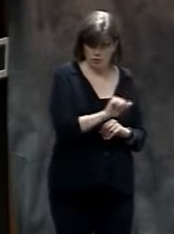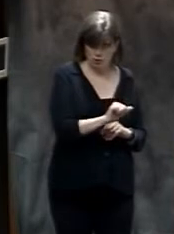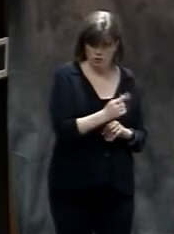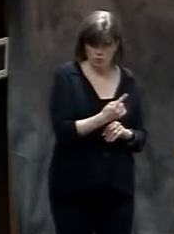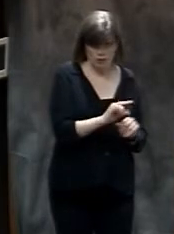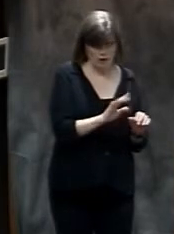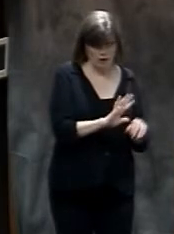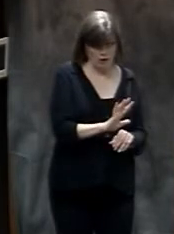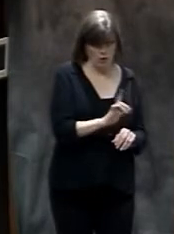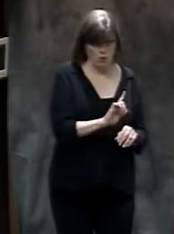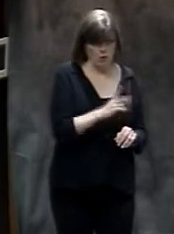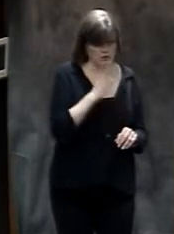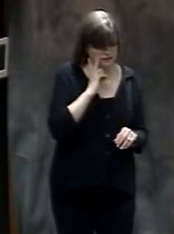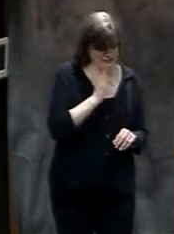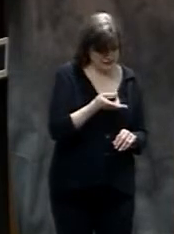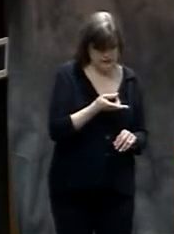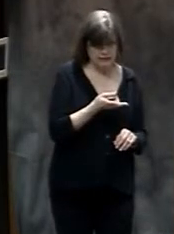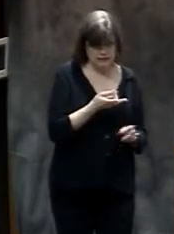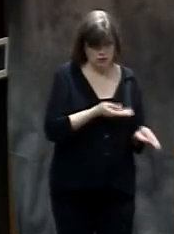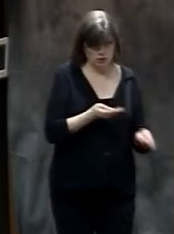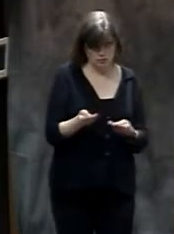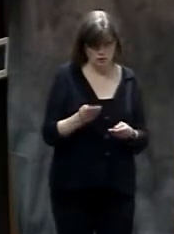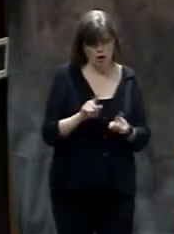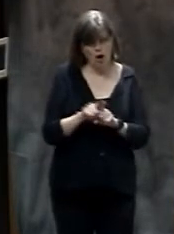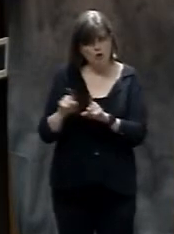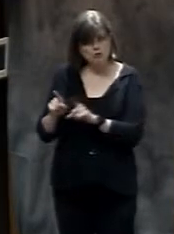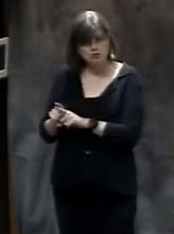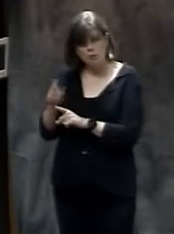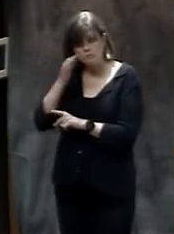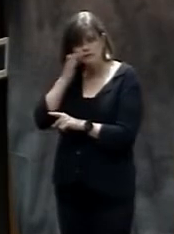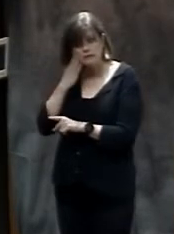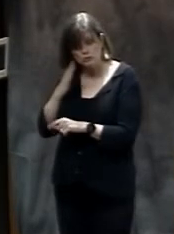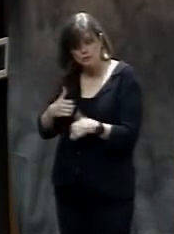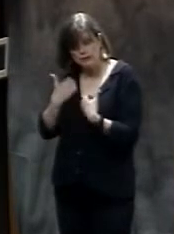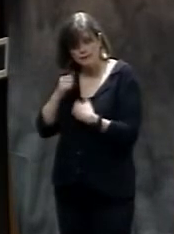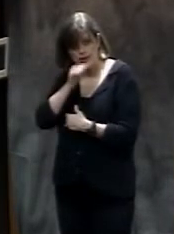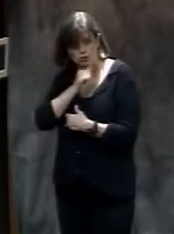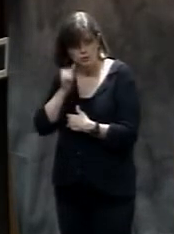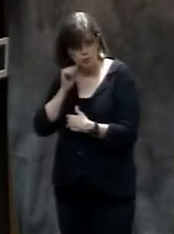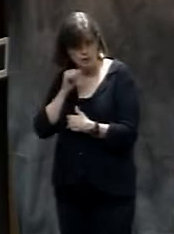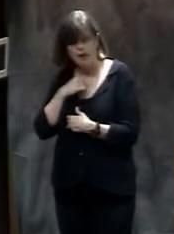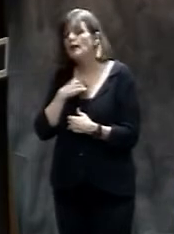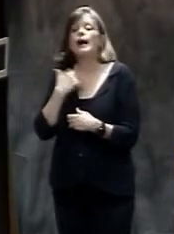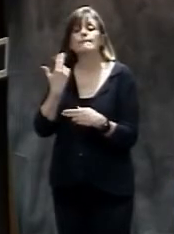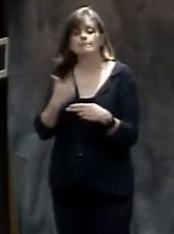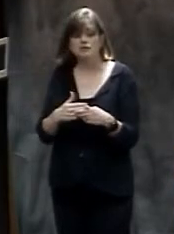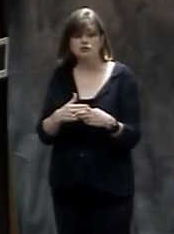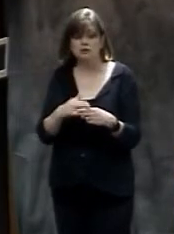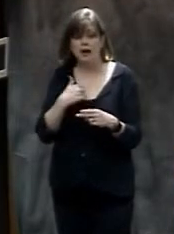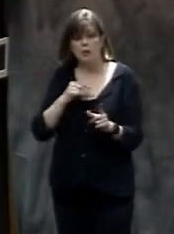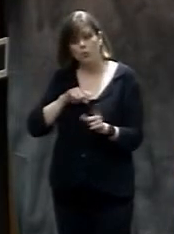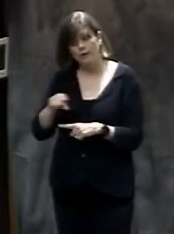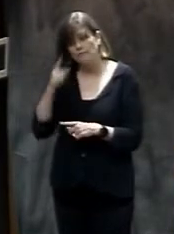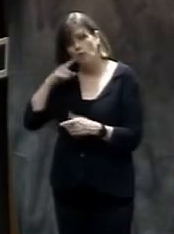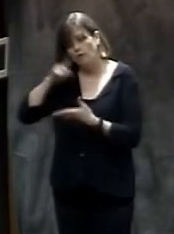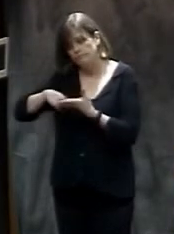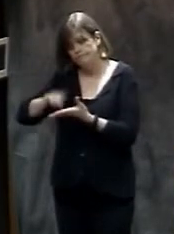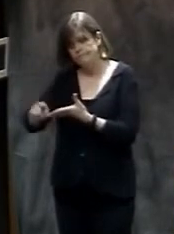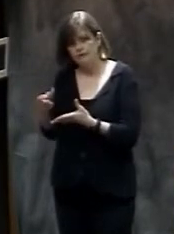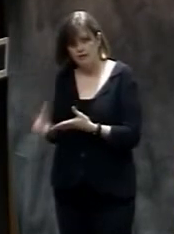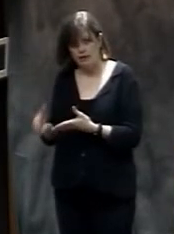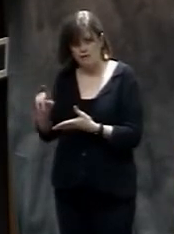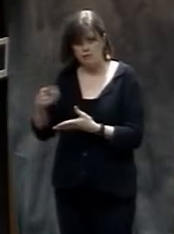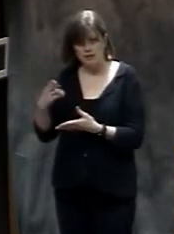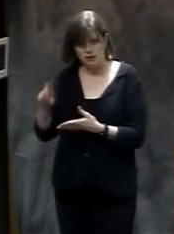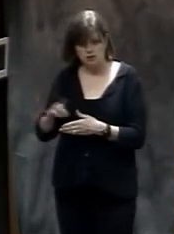he also showed that there are mosquito populations in Arizona, and I mentioned that earlier, that I had done my dissertation work there. So we're interested in looking